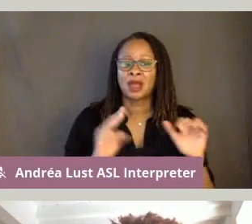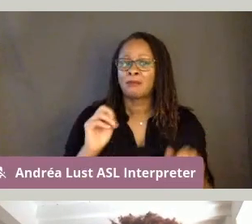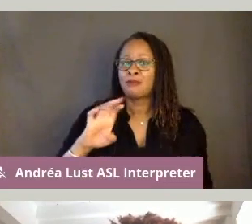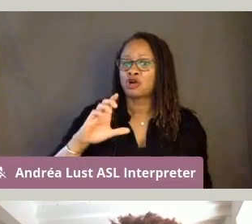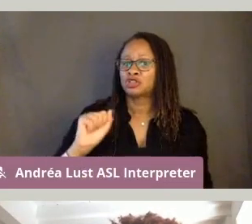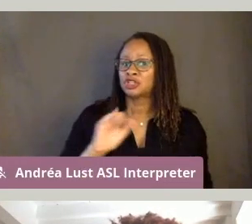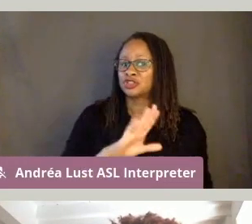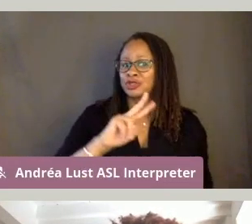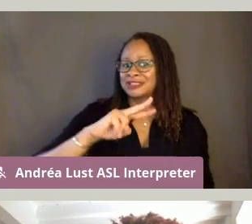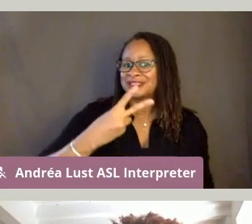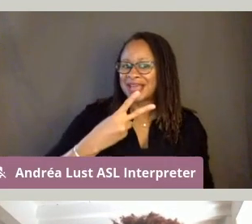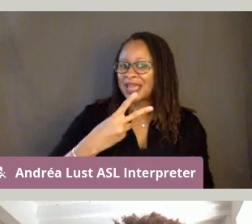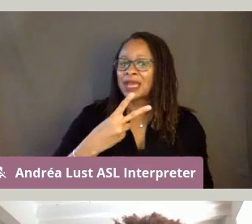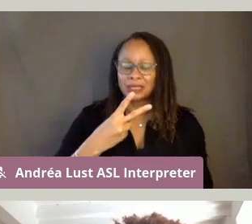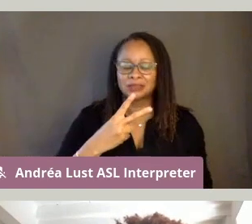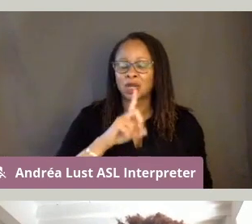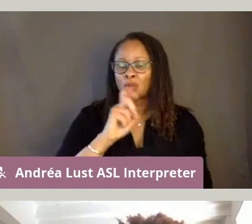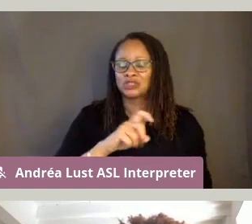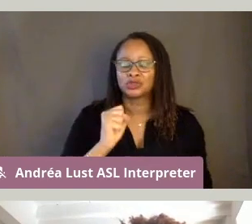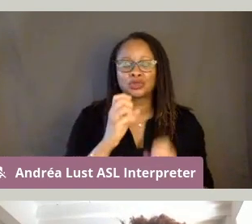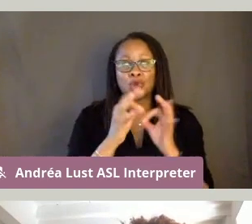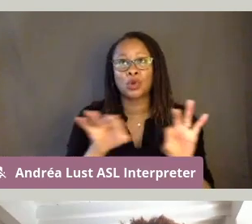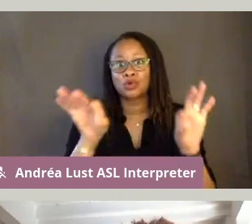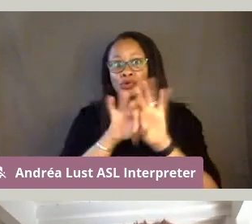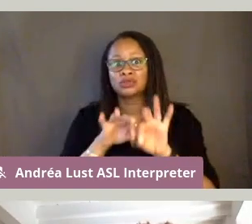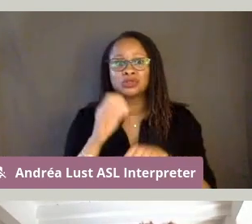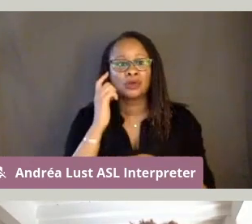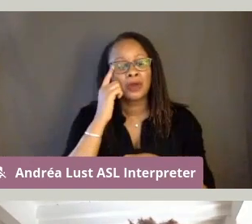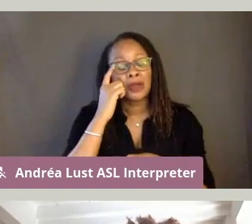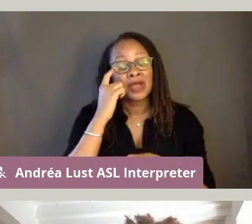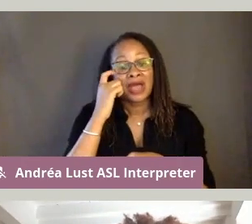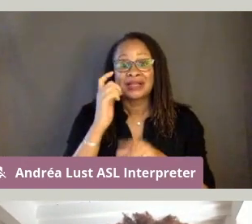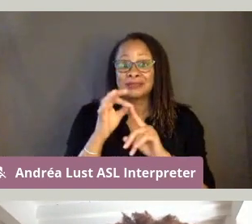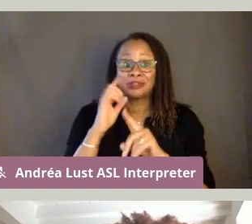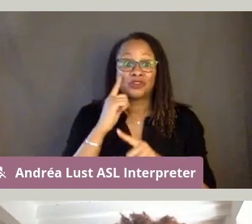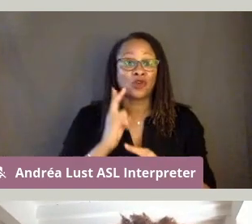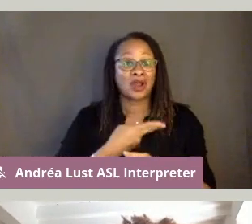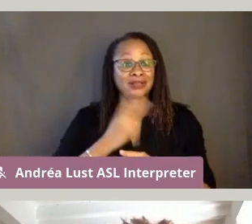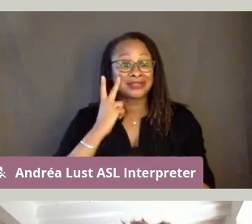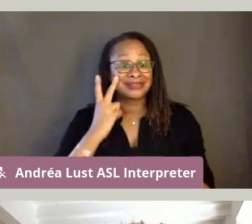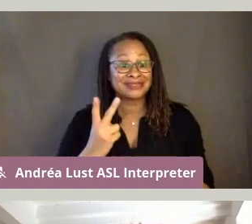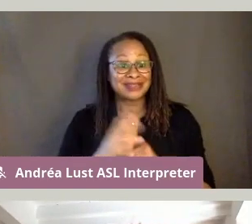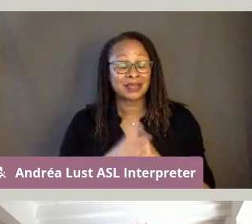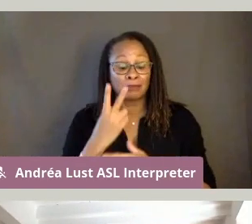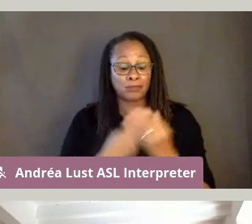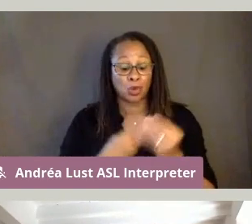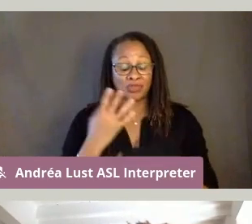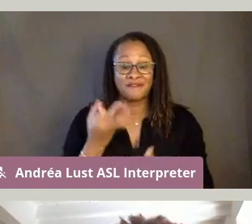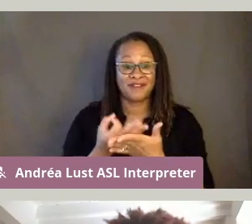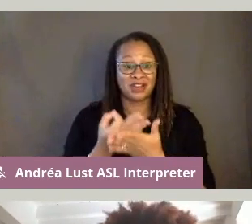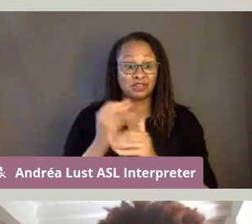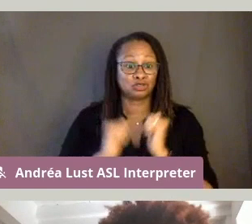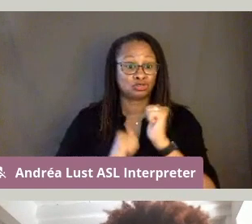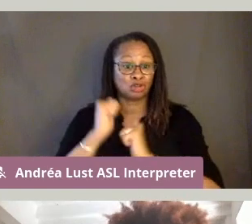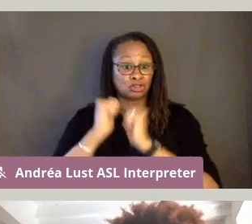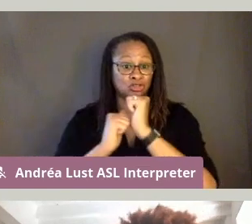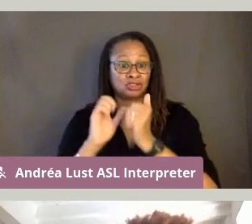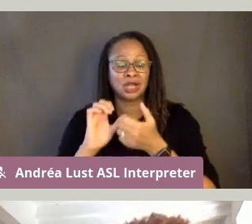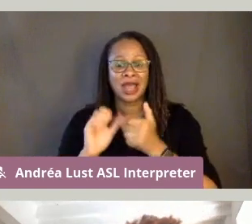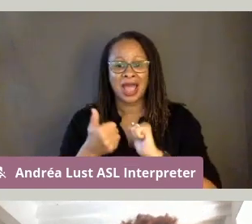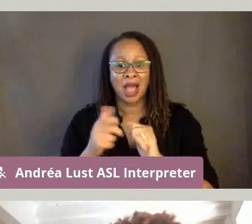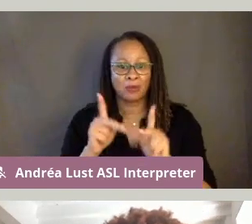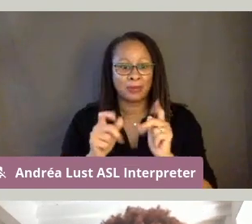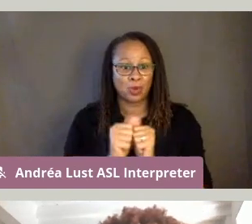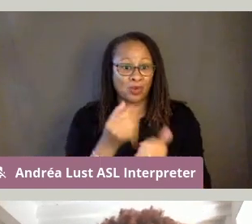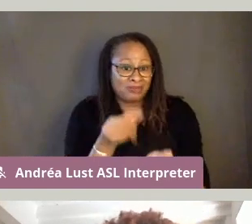Absolutely. And I think Marcia, your second question is like, it's so crucial. I mean, I think especially for us seeing both